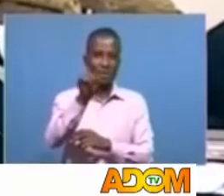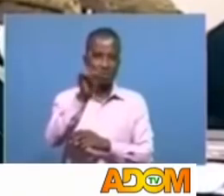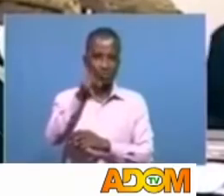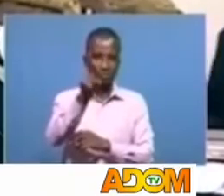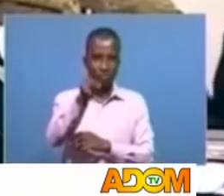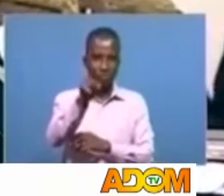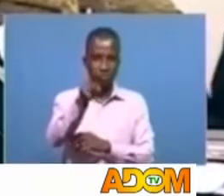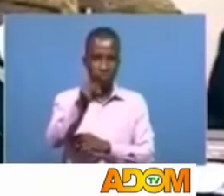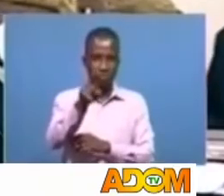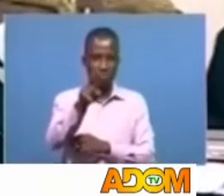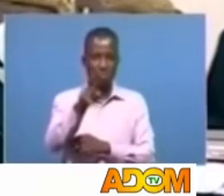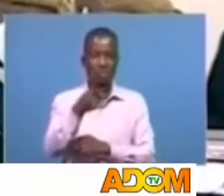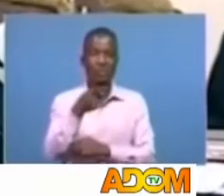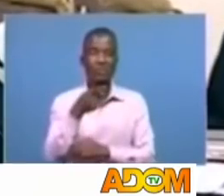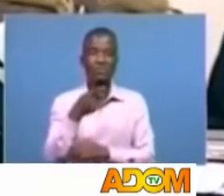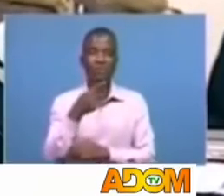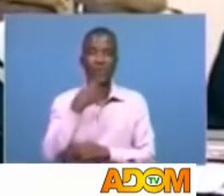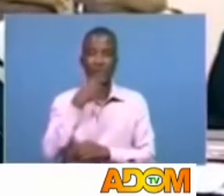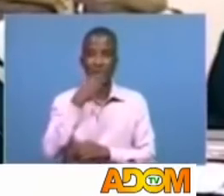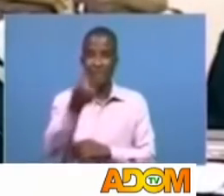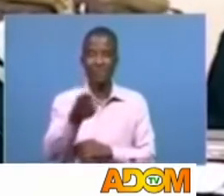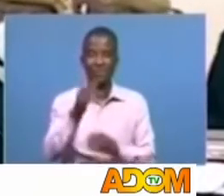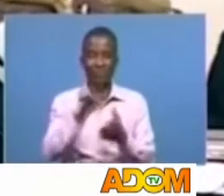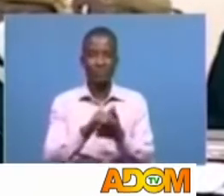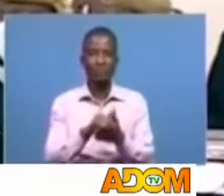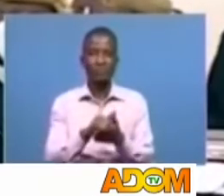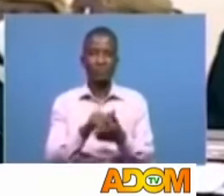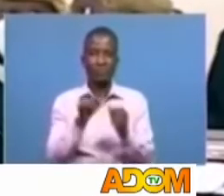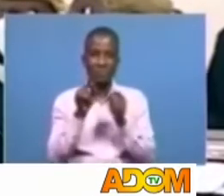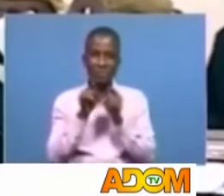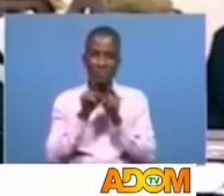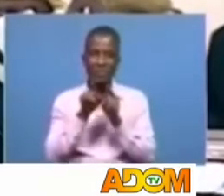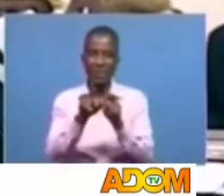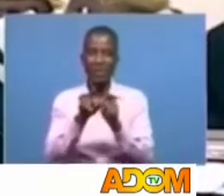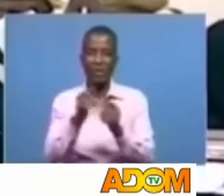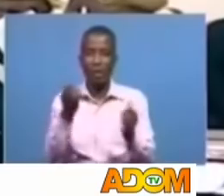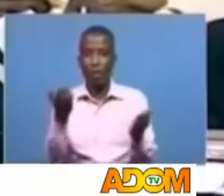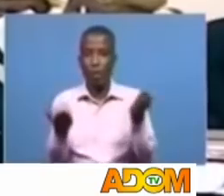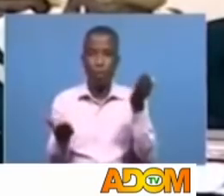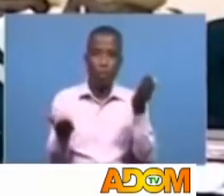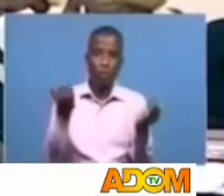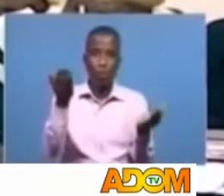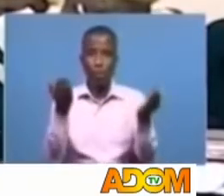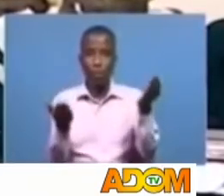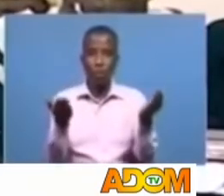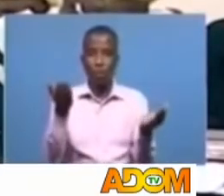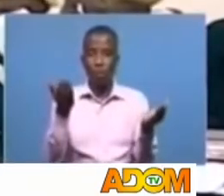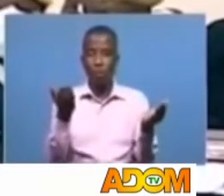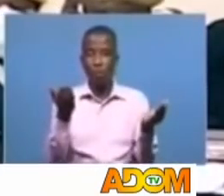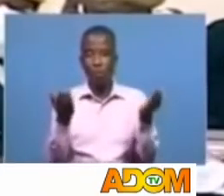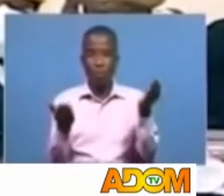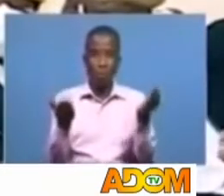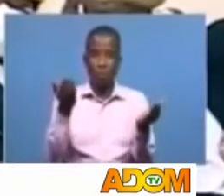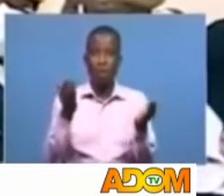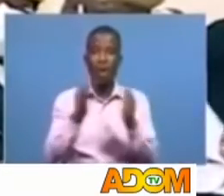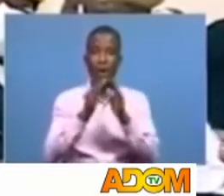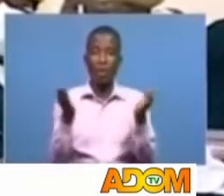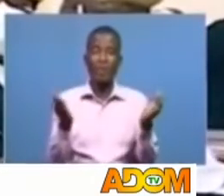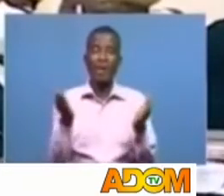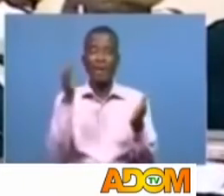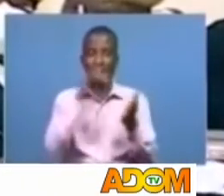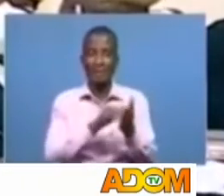lordships held, accordingly, in weighing the propriety of reopening proceedings